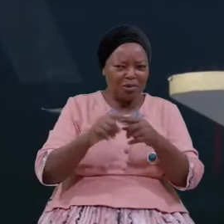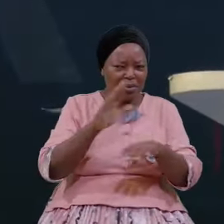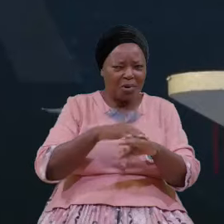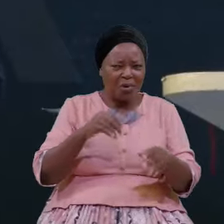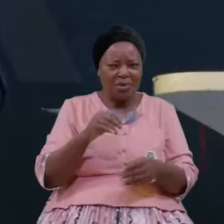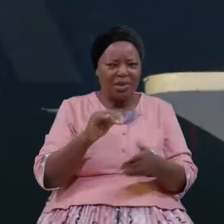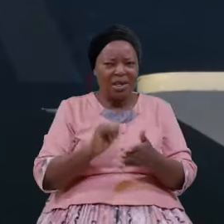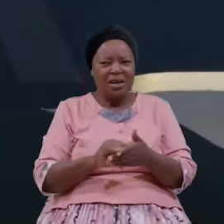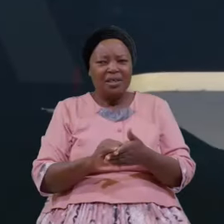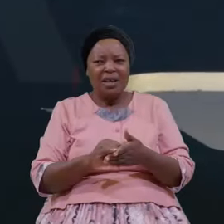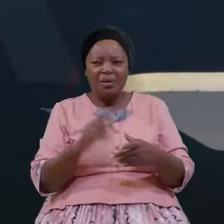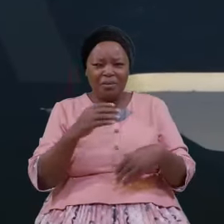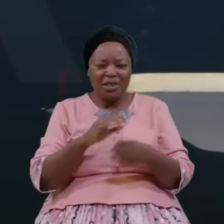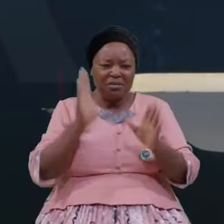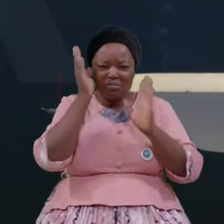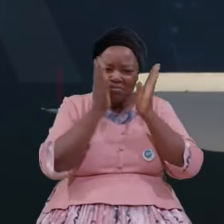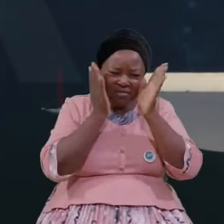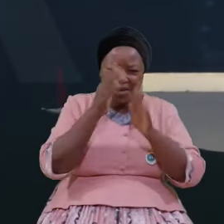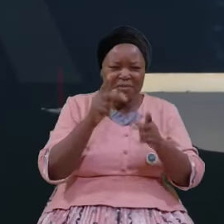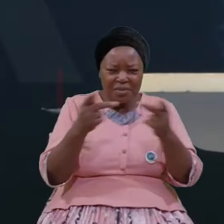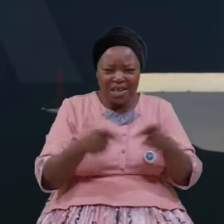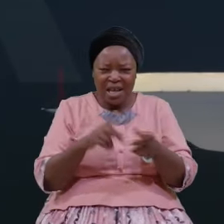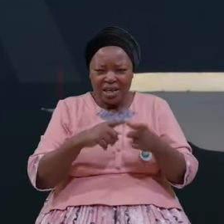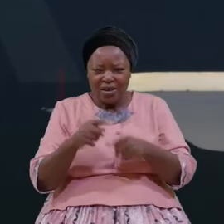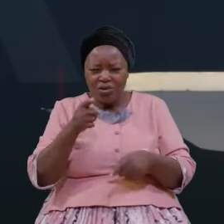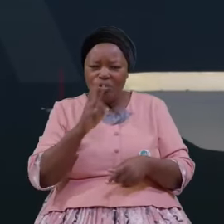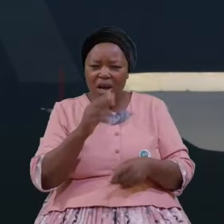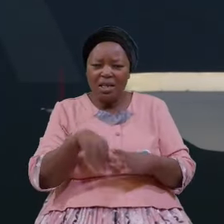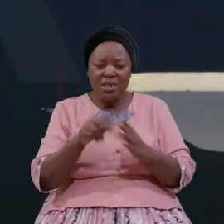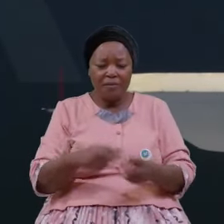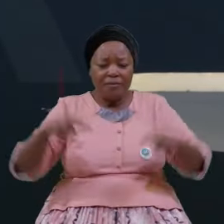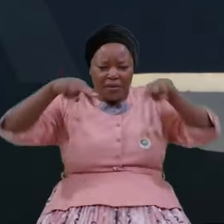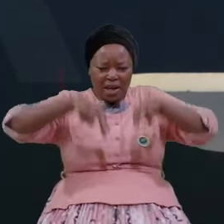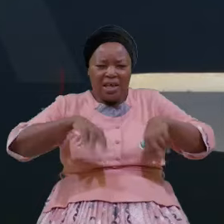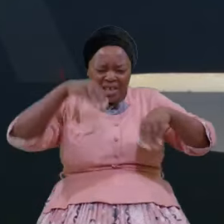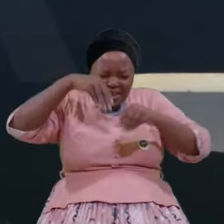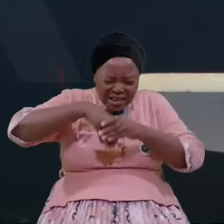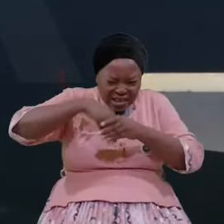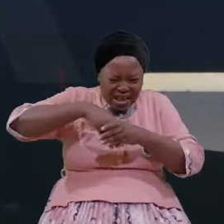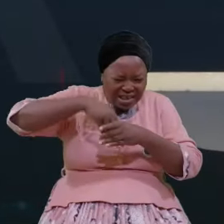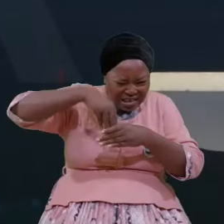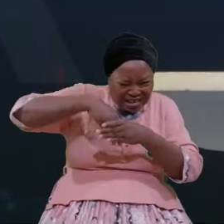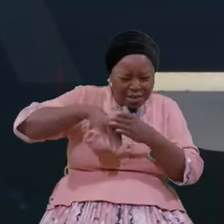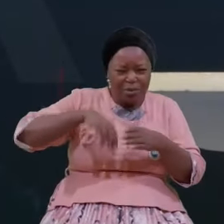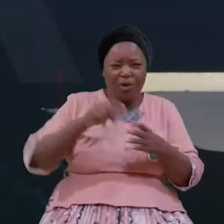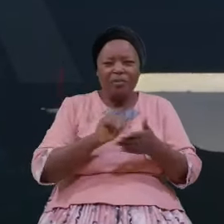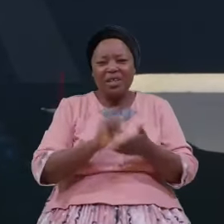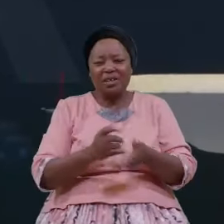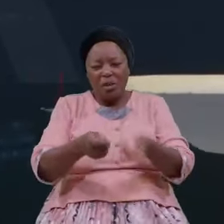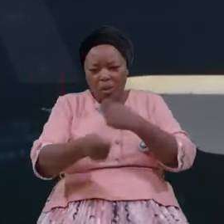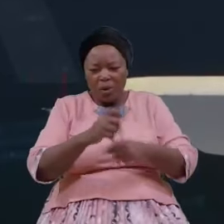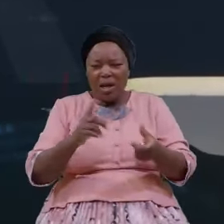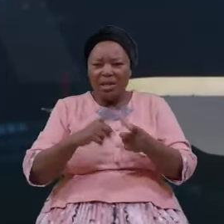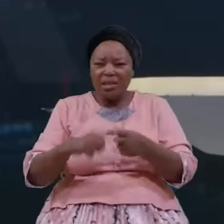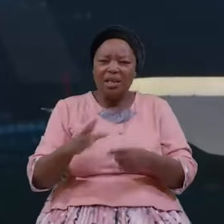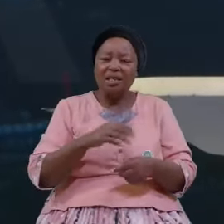disgracing place. And then you are in the valley, inside the bottom of the well. And it'll draw you